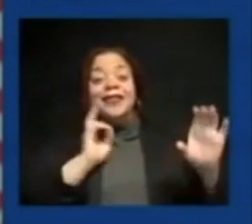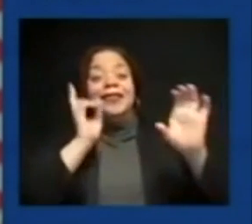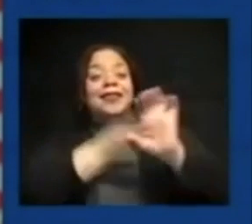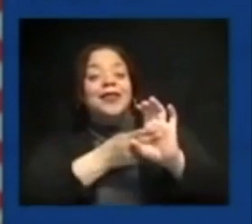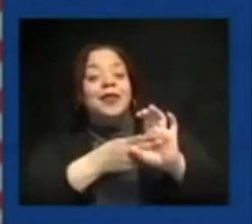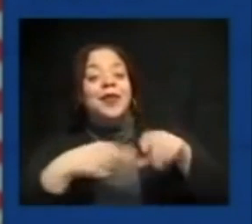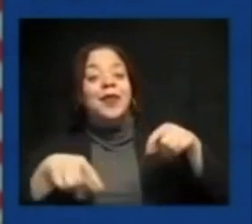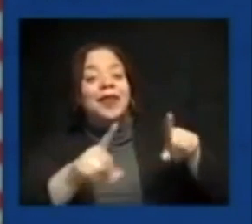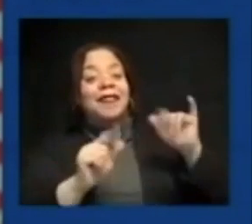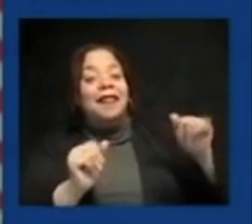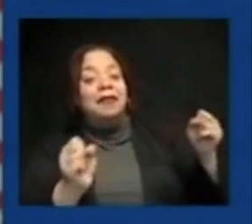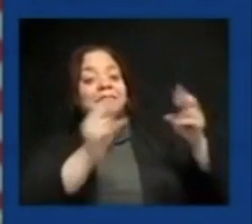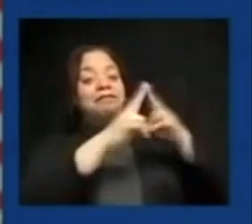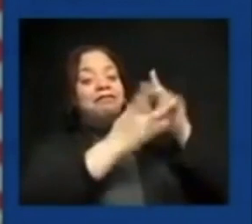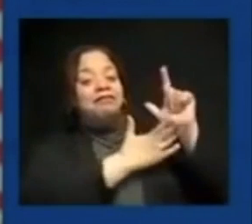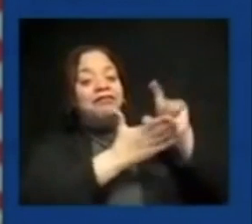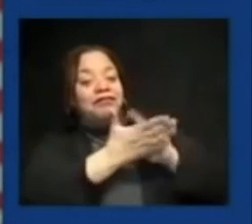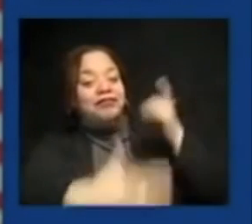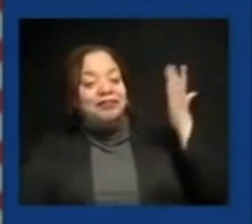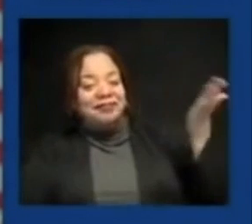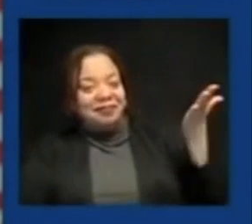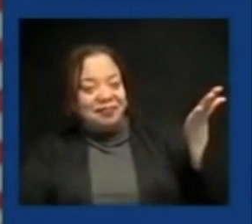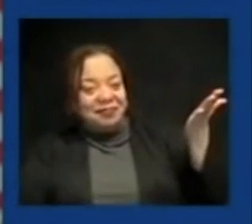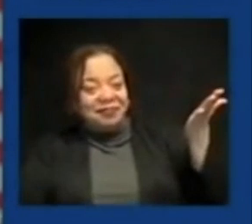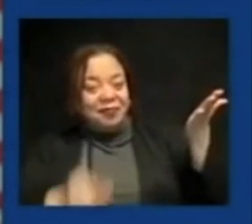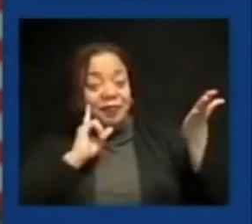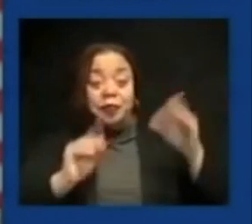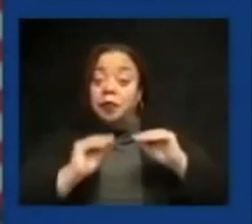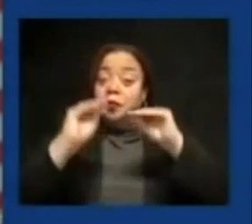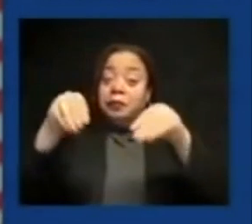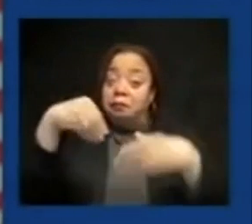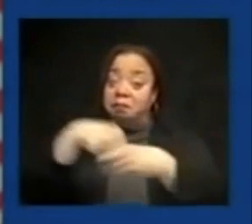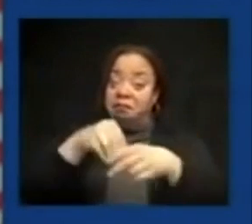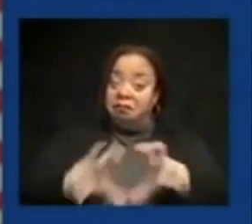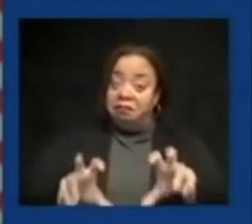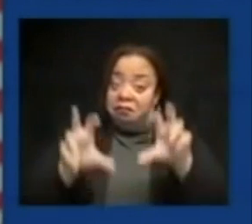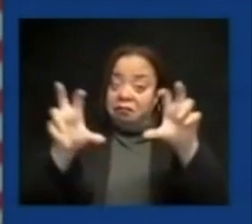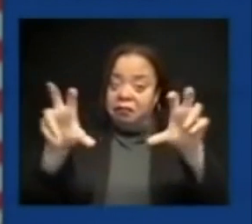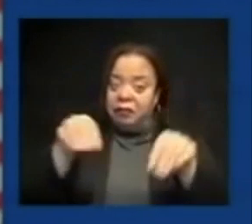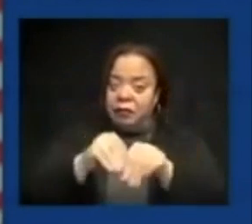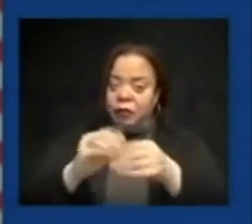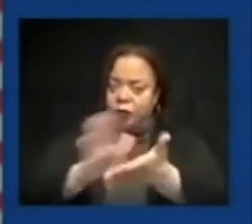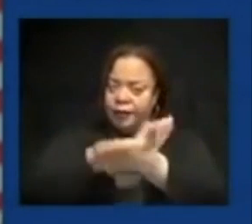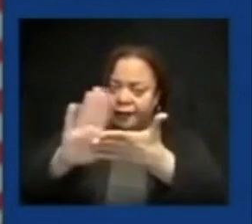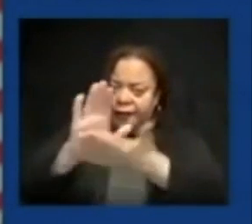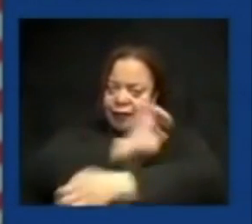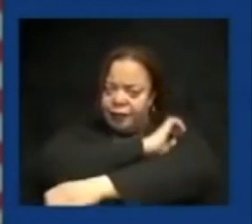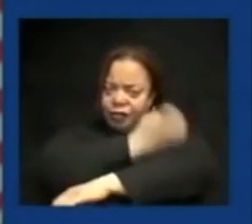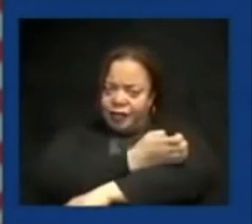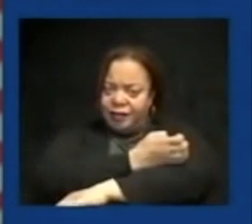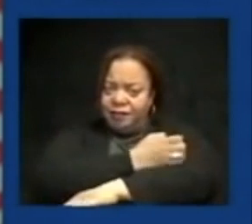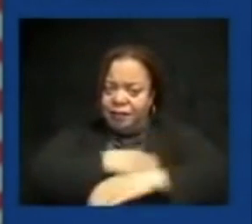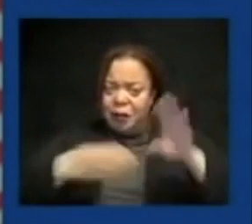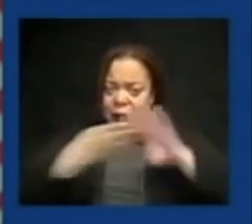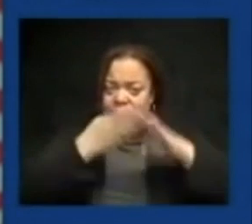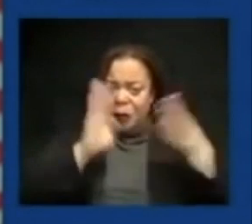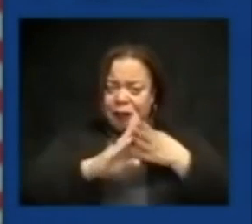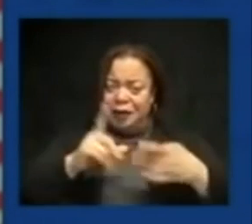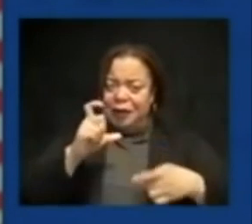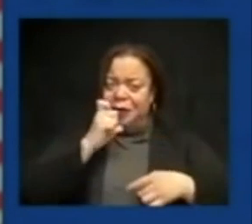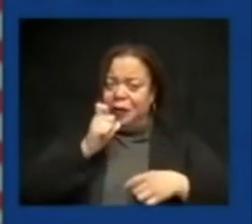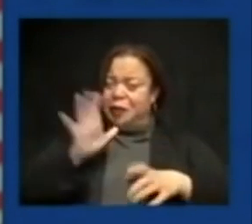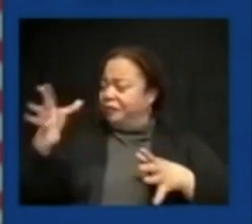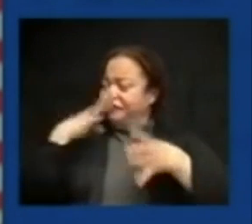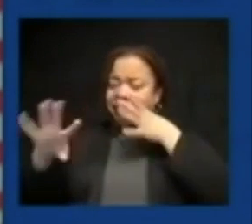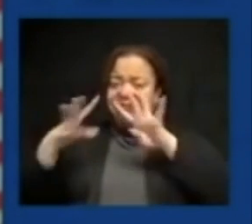Accords, for putting money into clean energy, but for investing in those communities that have been left out for so long. That's what